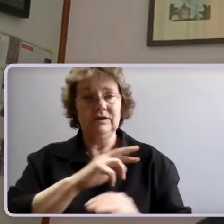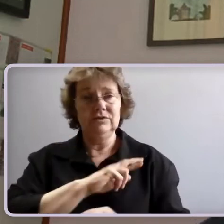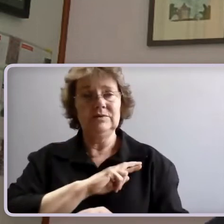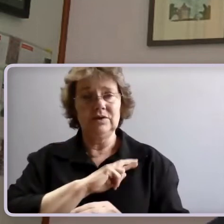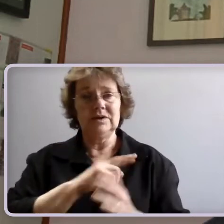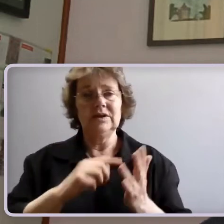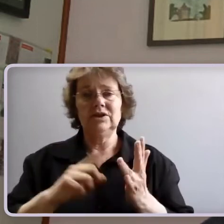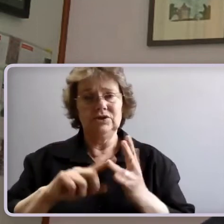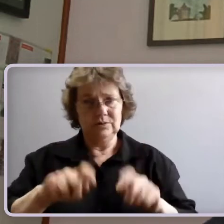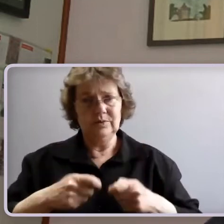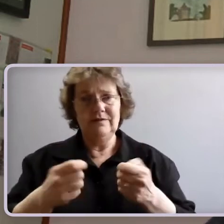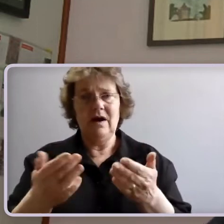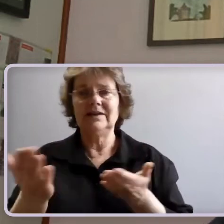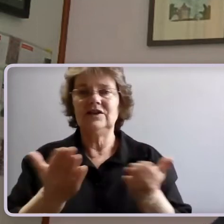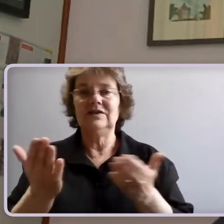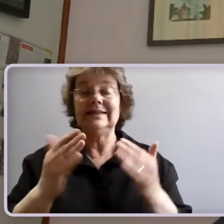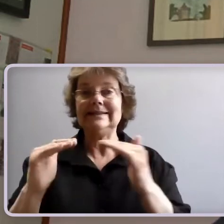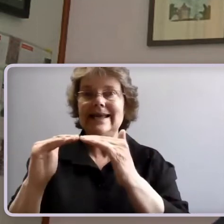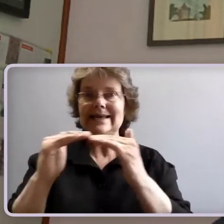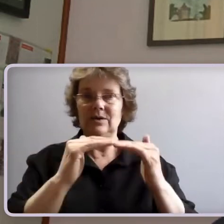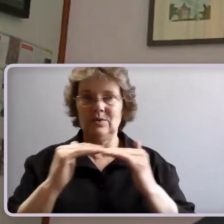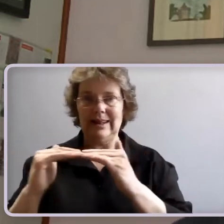services equally